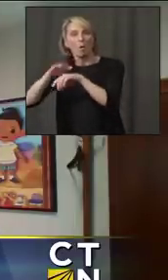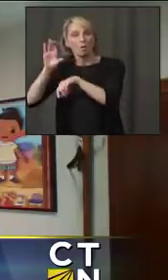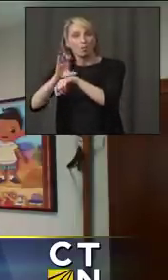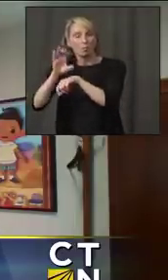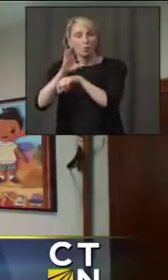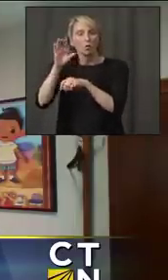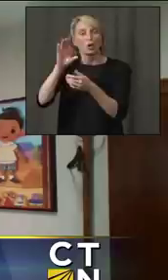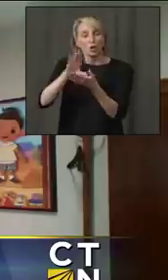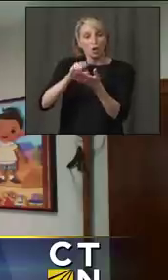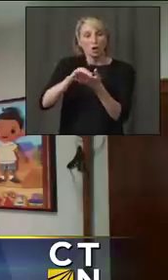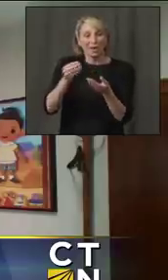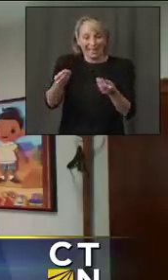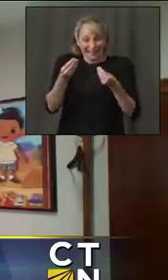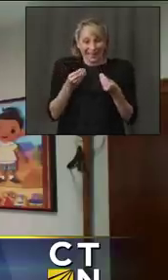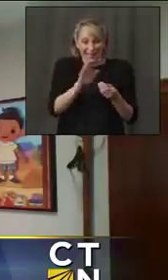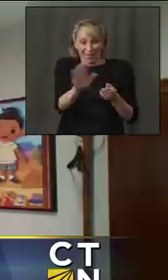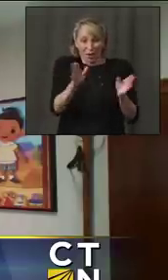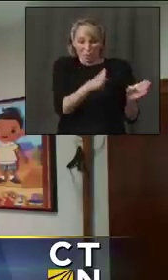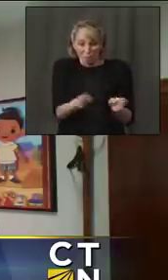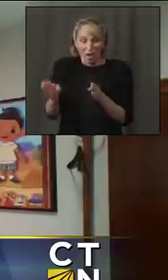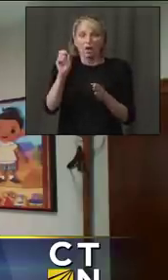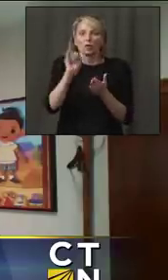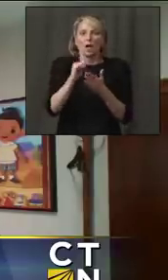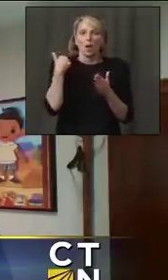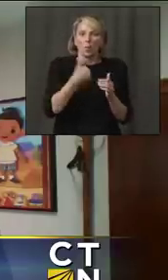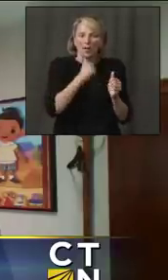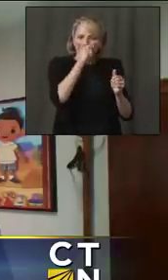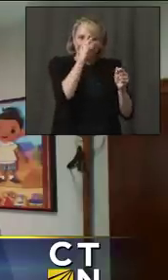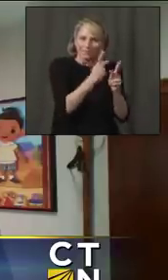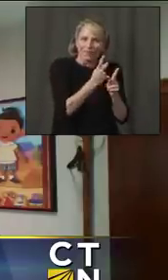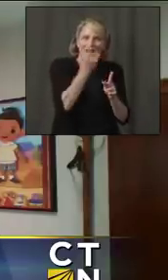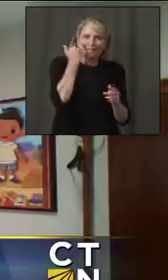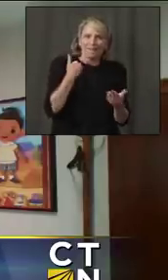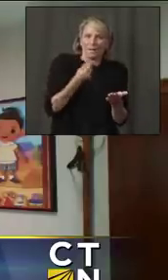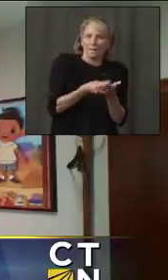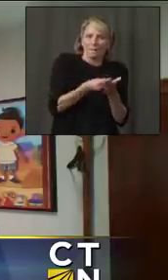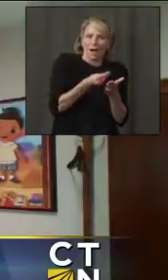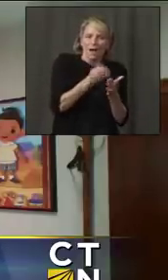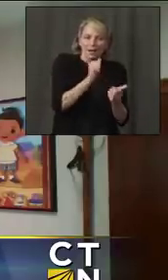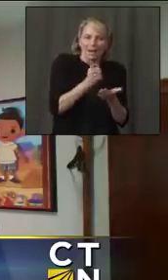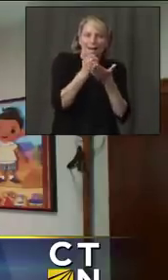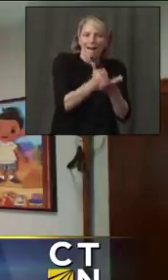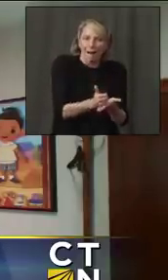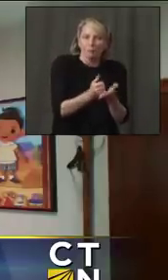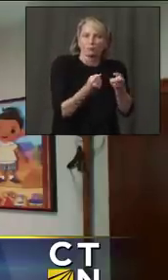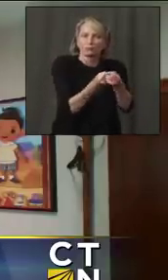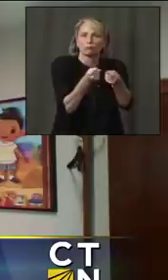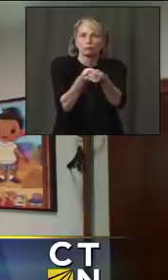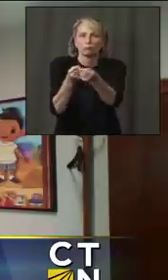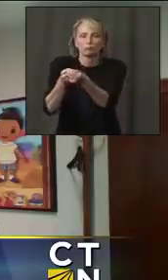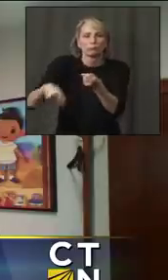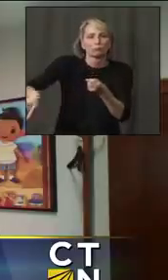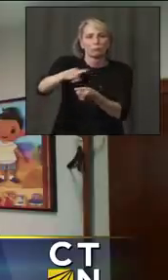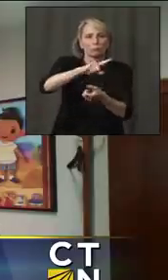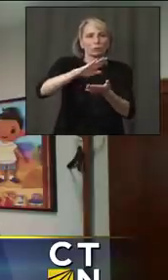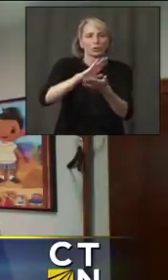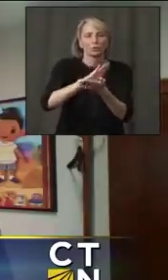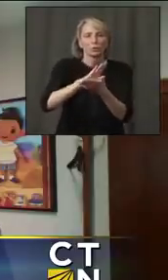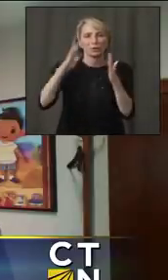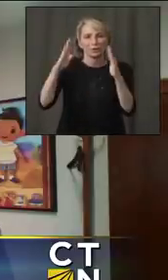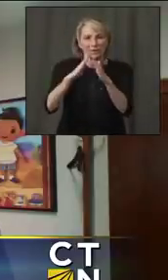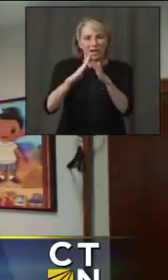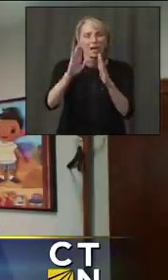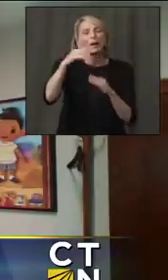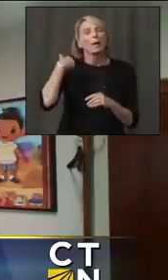funds or any of the CARES funds that we have to support those districts in greatest need. We recognize that a lot of this will require some